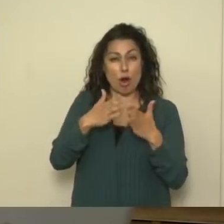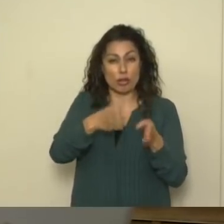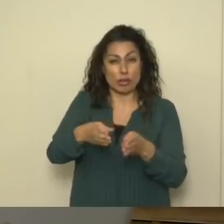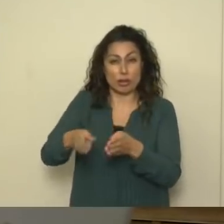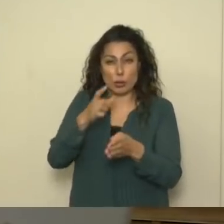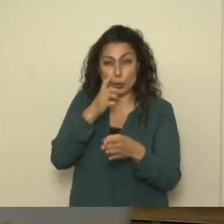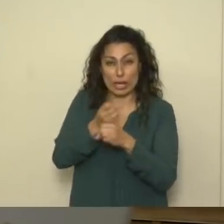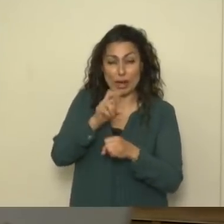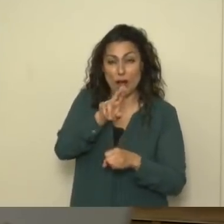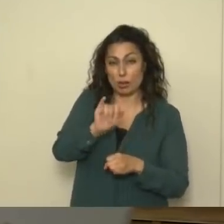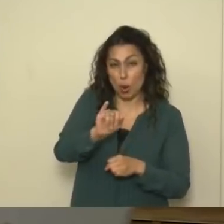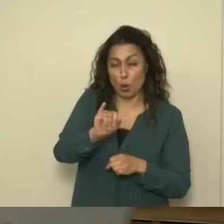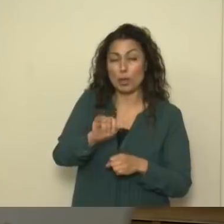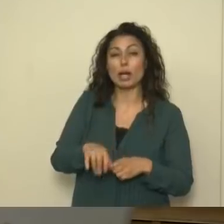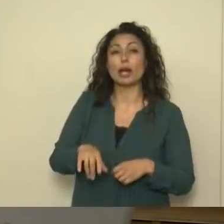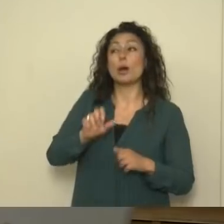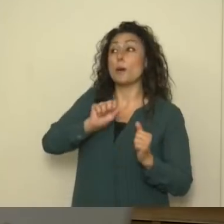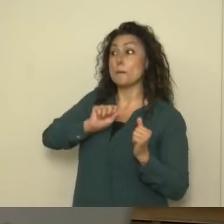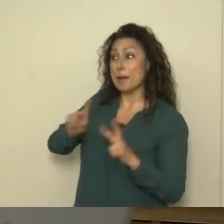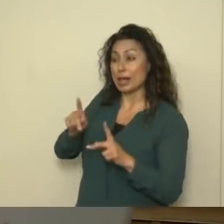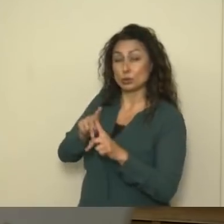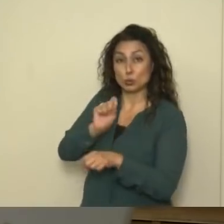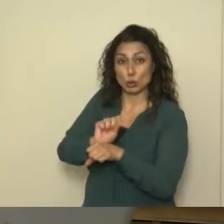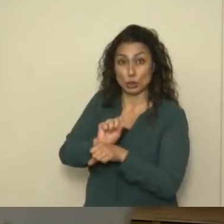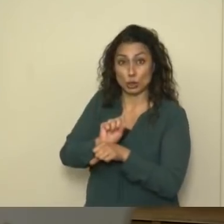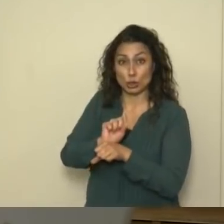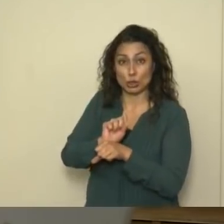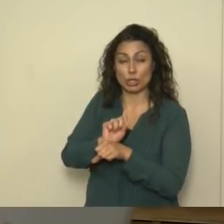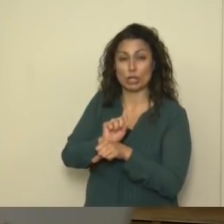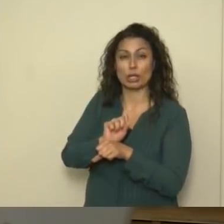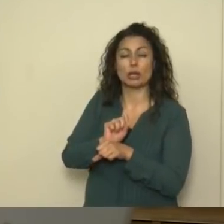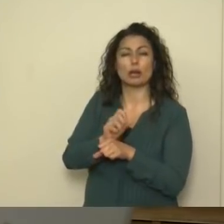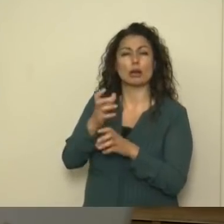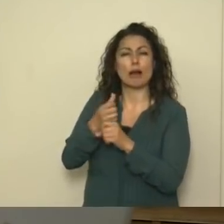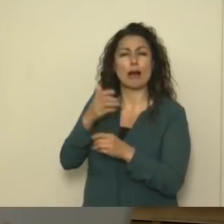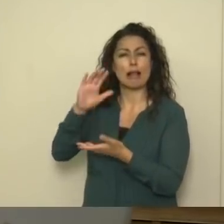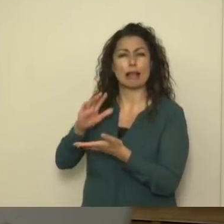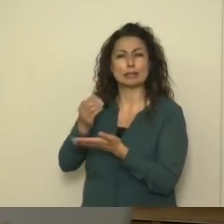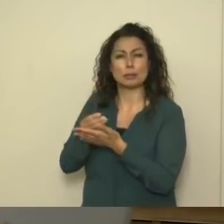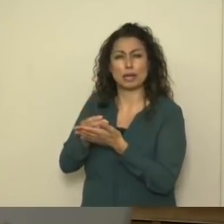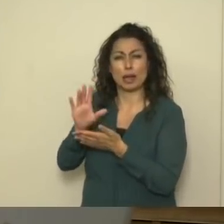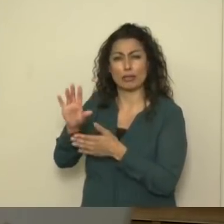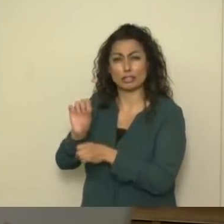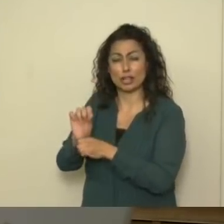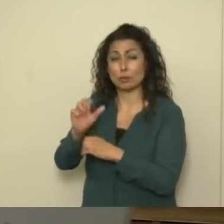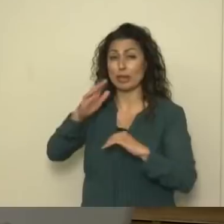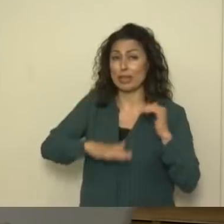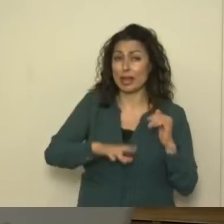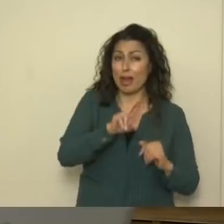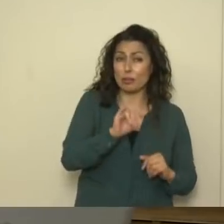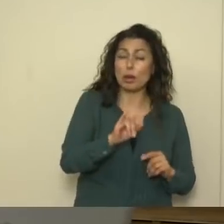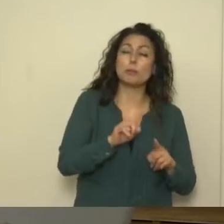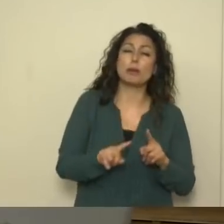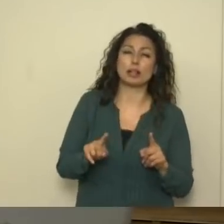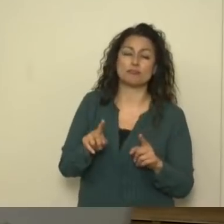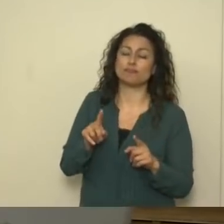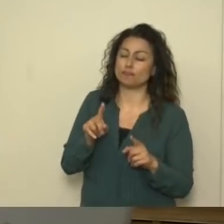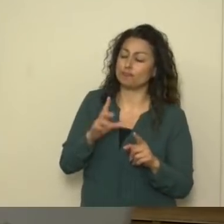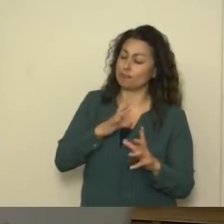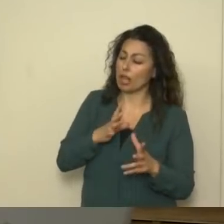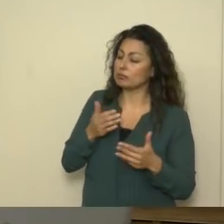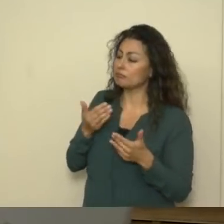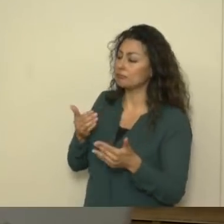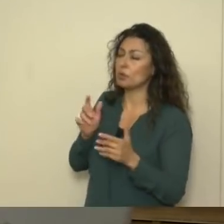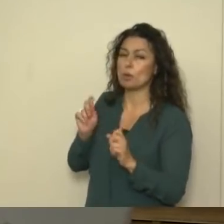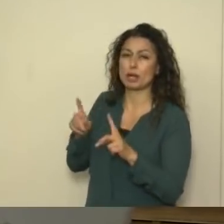were getting unemployment that went back to work actually got less money on their jobs than they were on unemployment, but they went back to work anyway. So